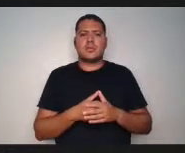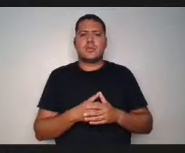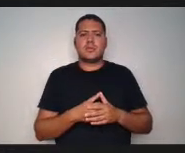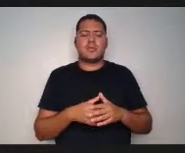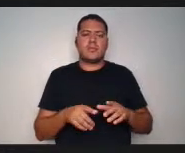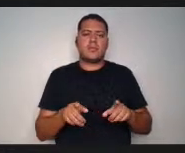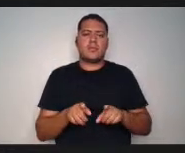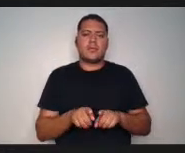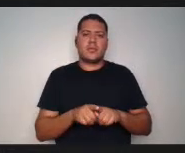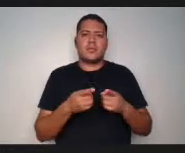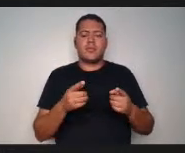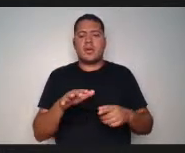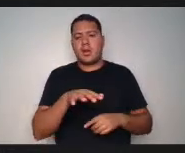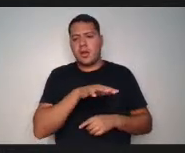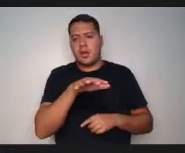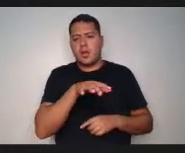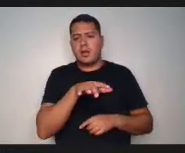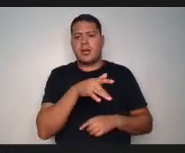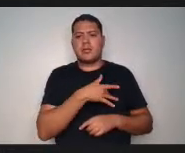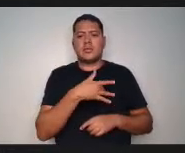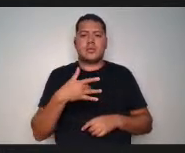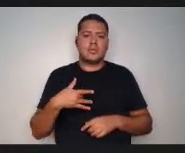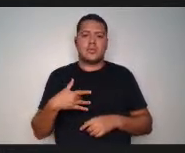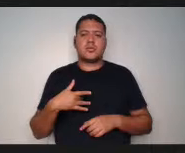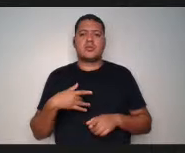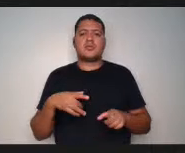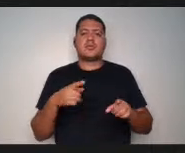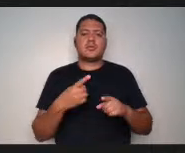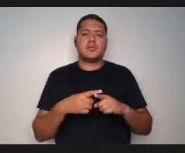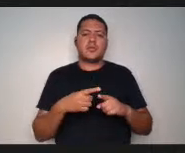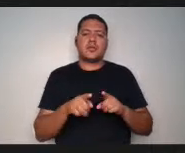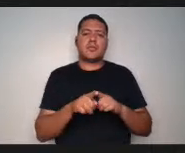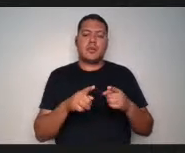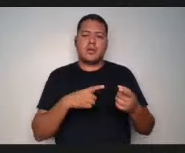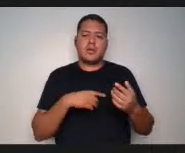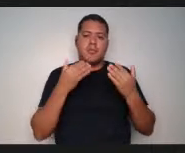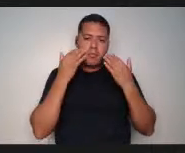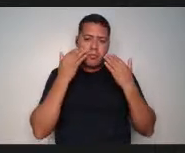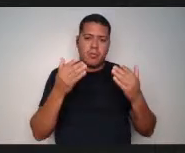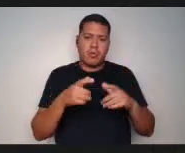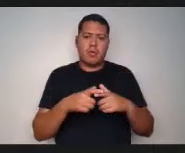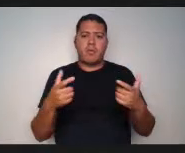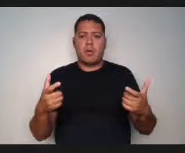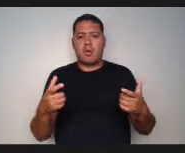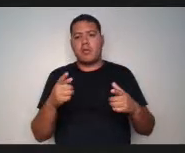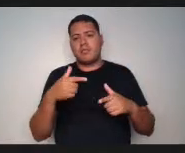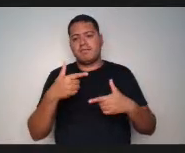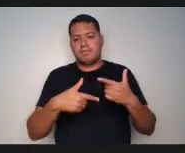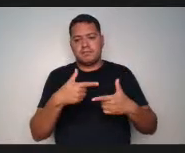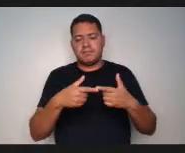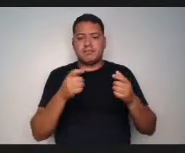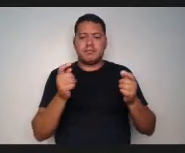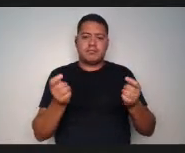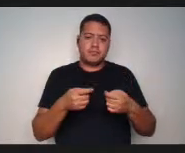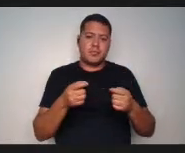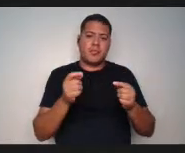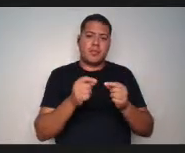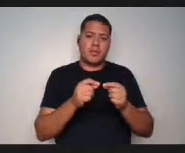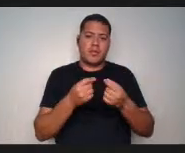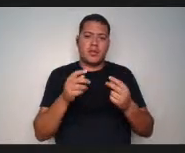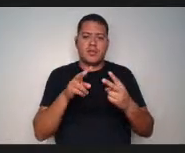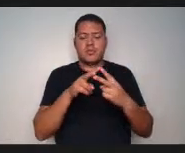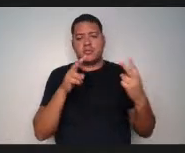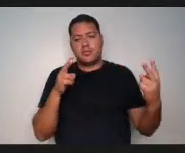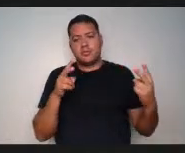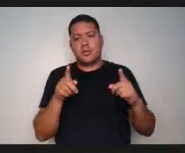again, they have higher exposure because the work can't be done at home. They work in close proximity to others, use